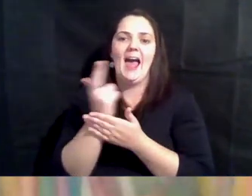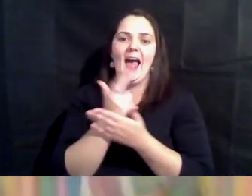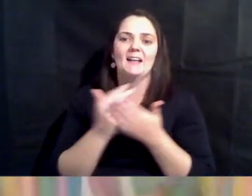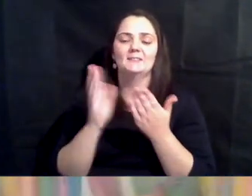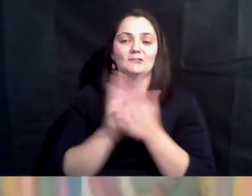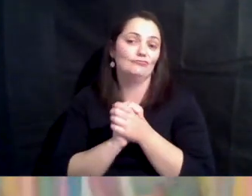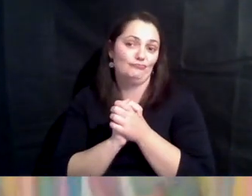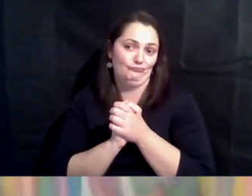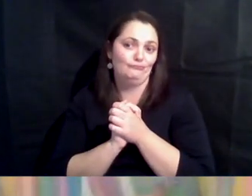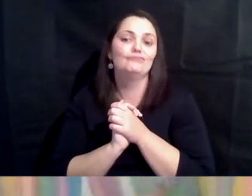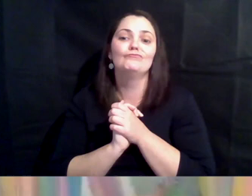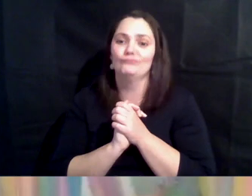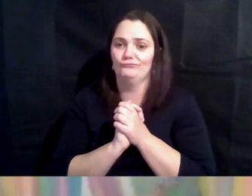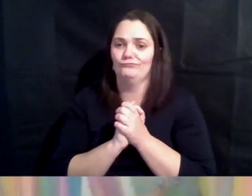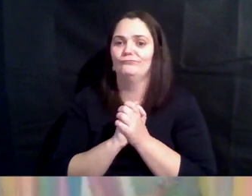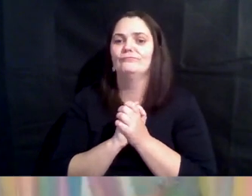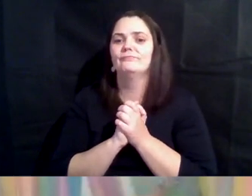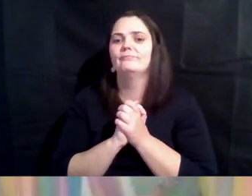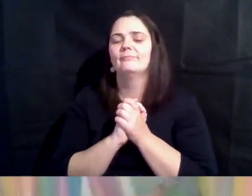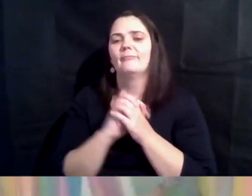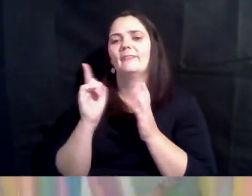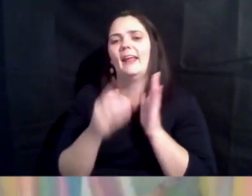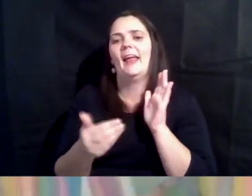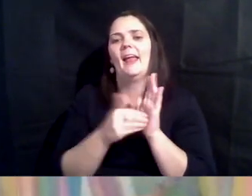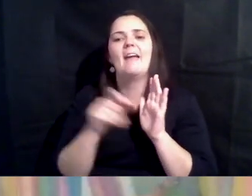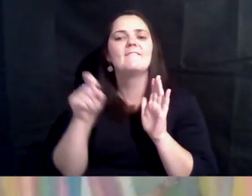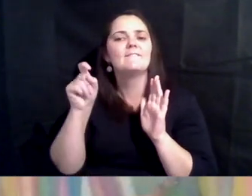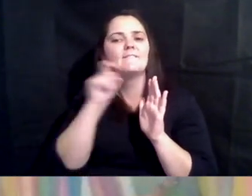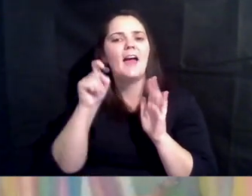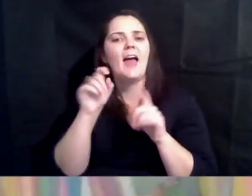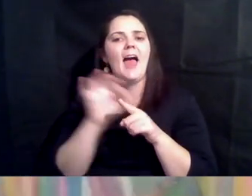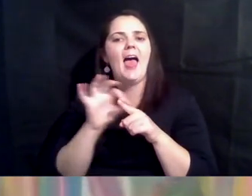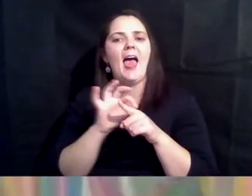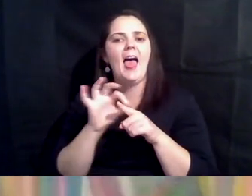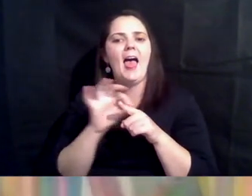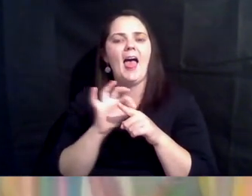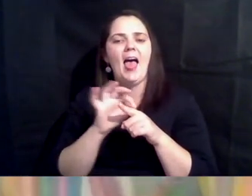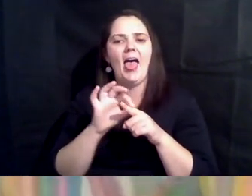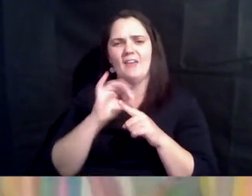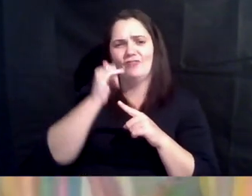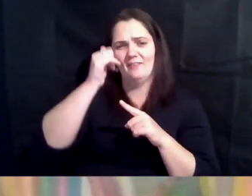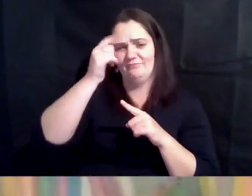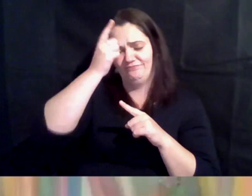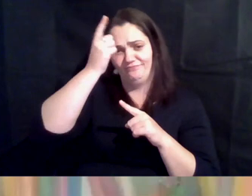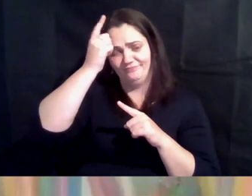Beautiful. I'm going to add in, I think, some fun color now too. And I'm just going to really